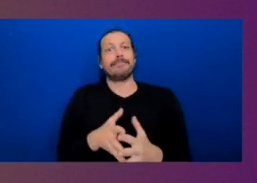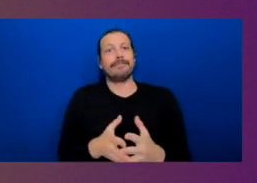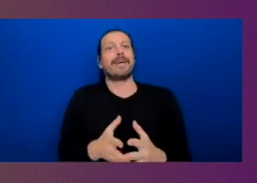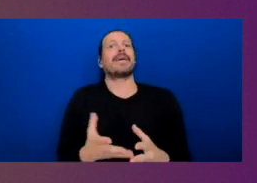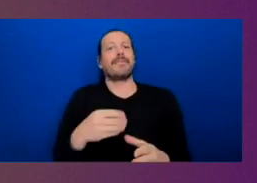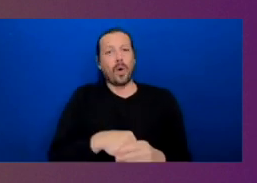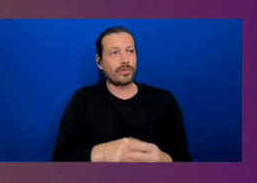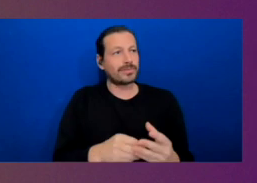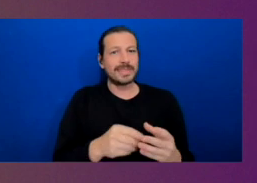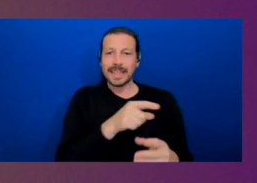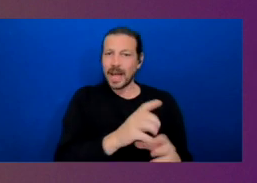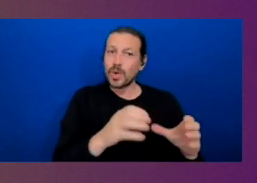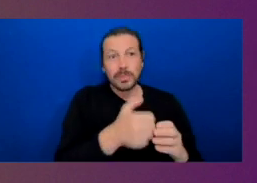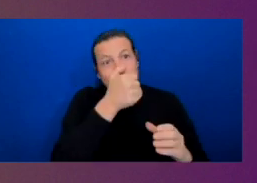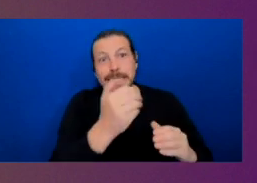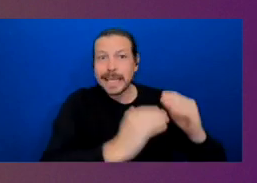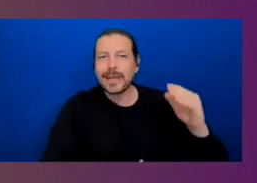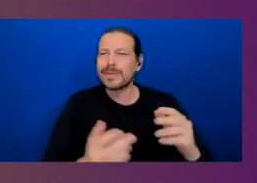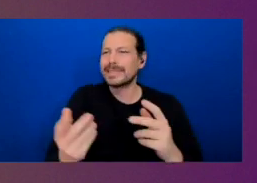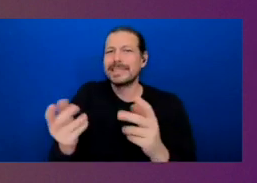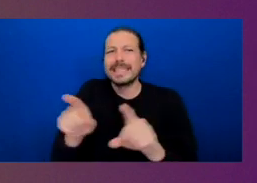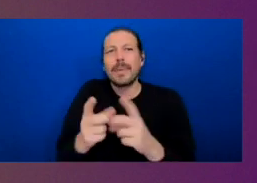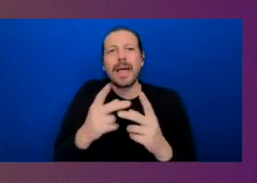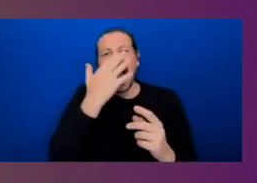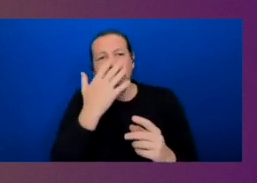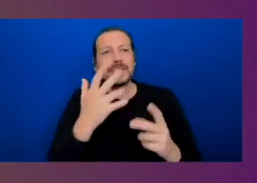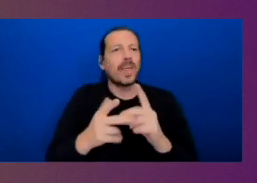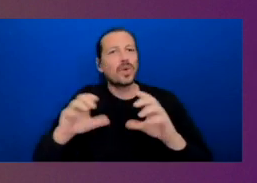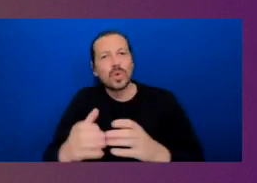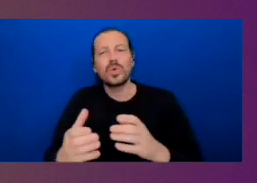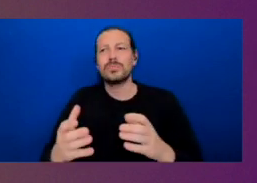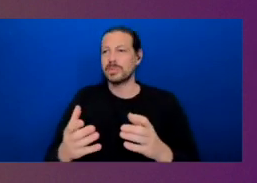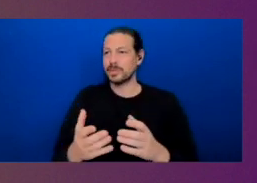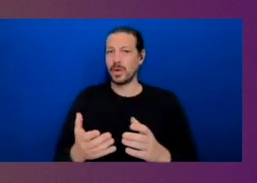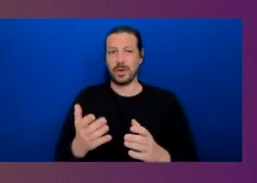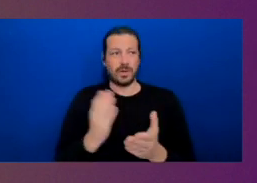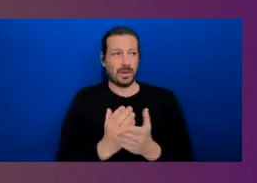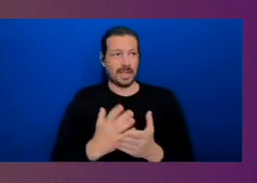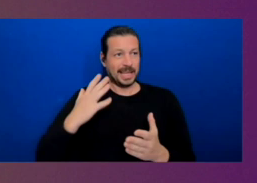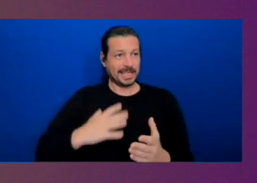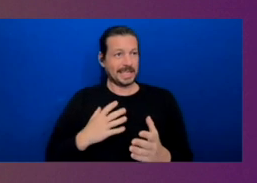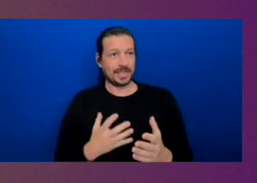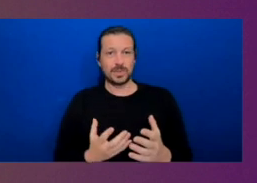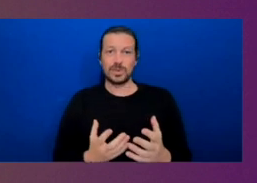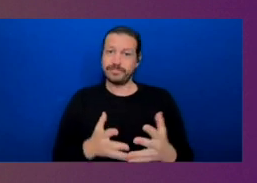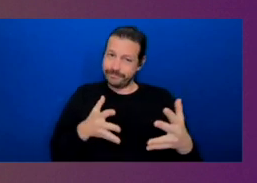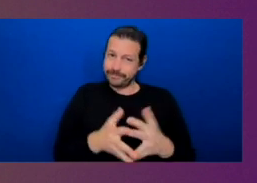are every demographic. So we can't separate any of this. We can't bolt it on. It's just got to be there from the beginning all the way